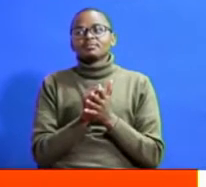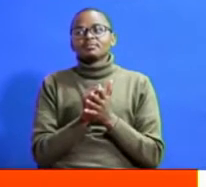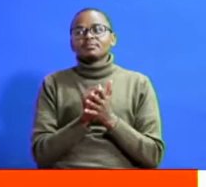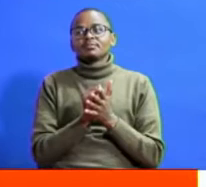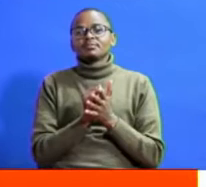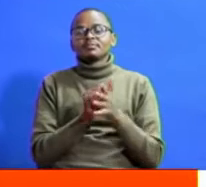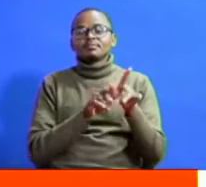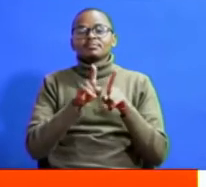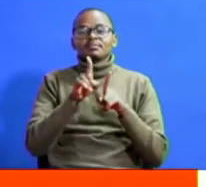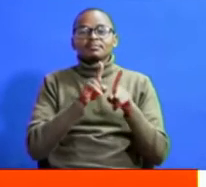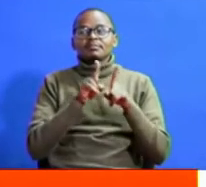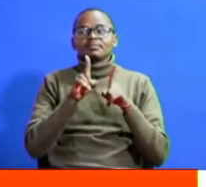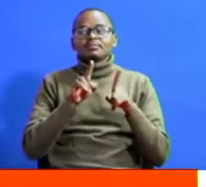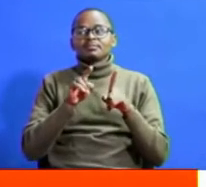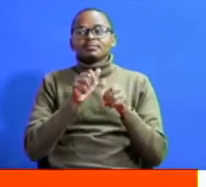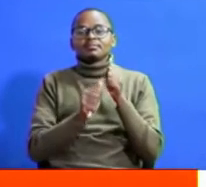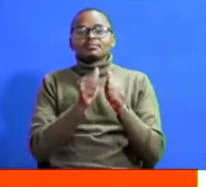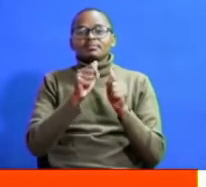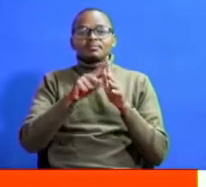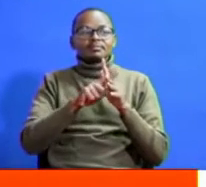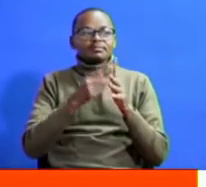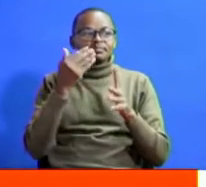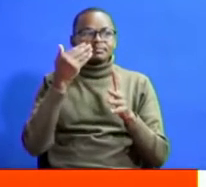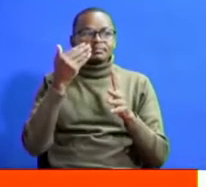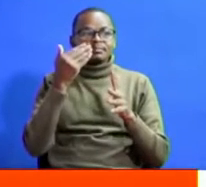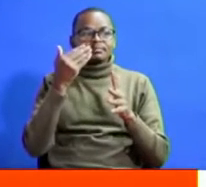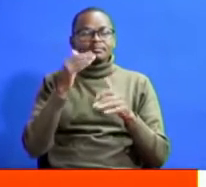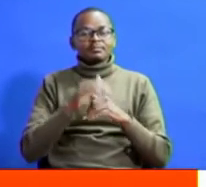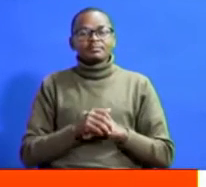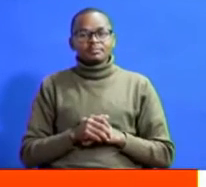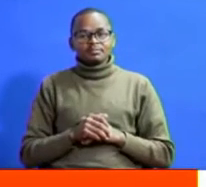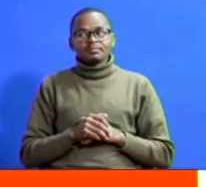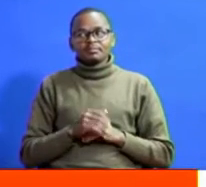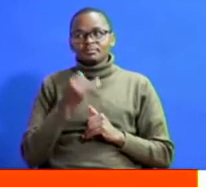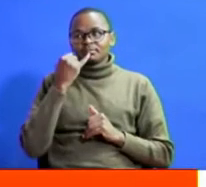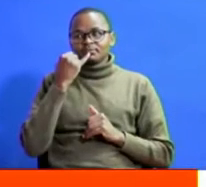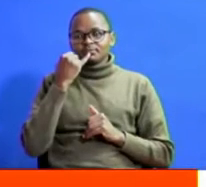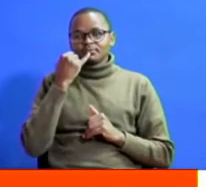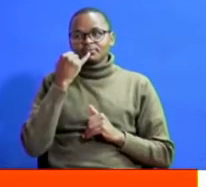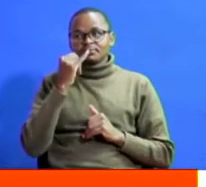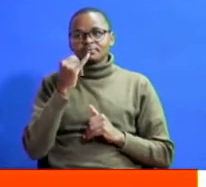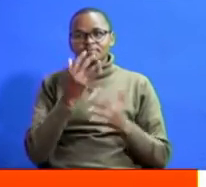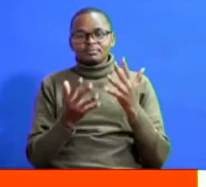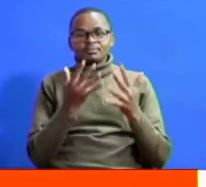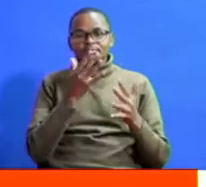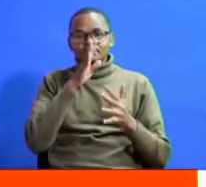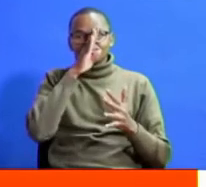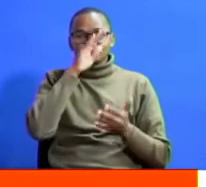the journey which started way back is